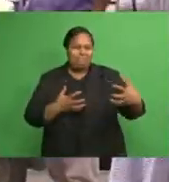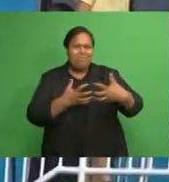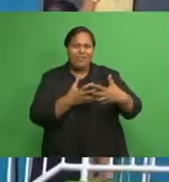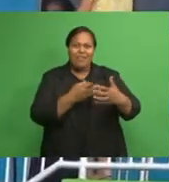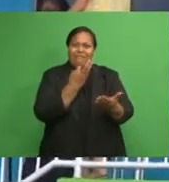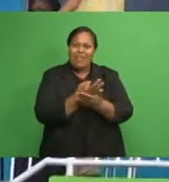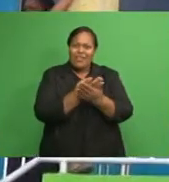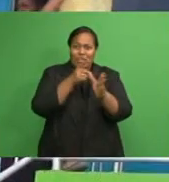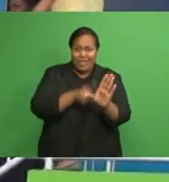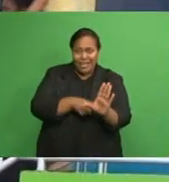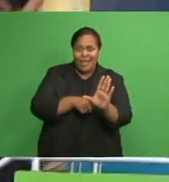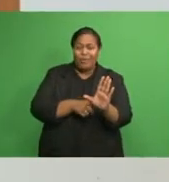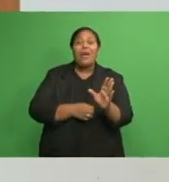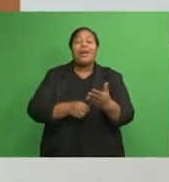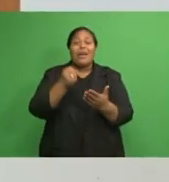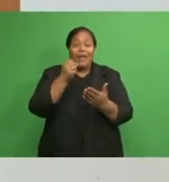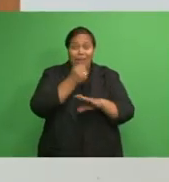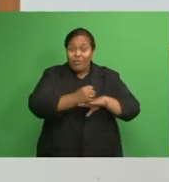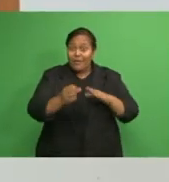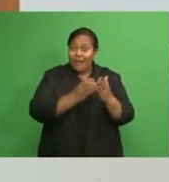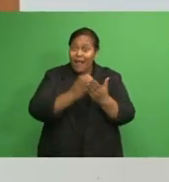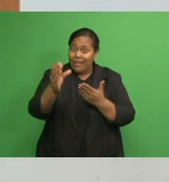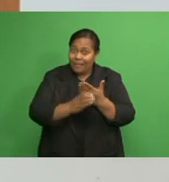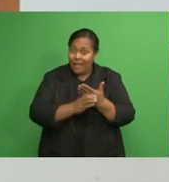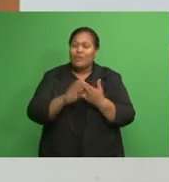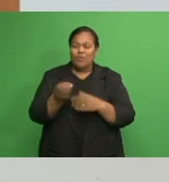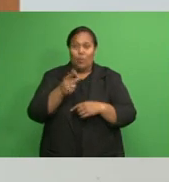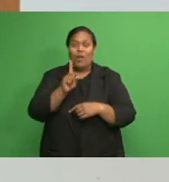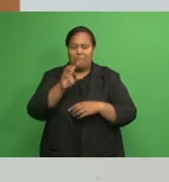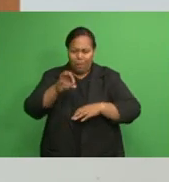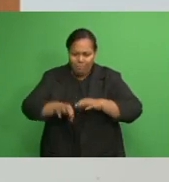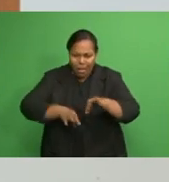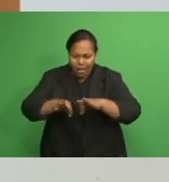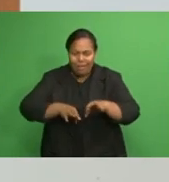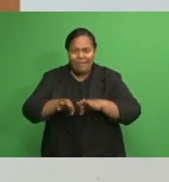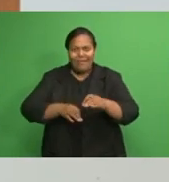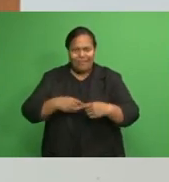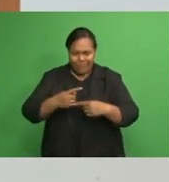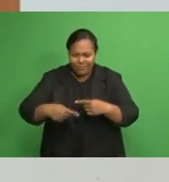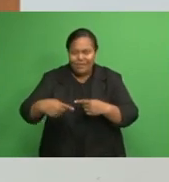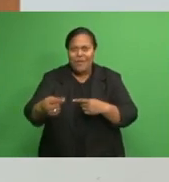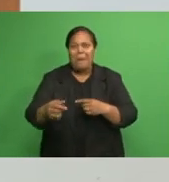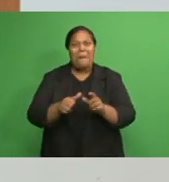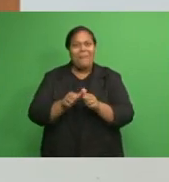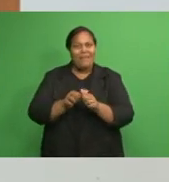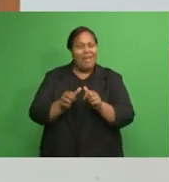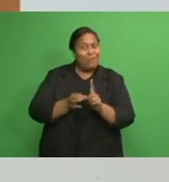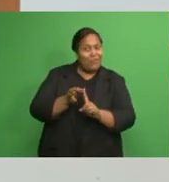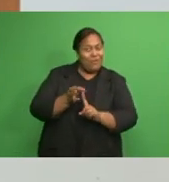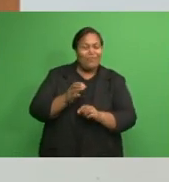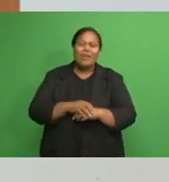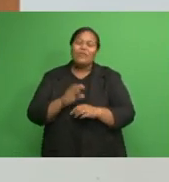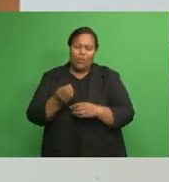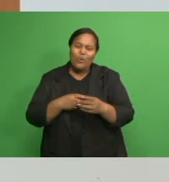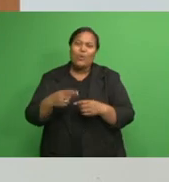with a new budget. So planning processes will be much better. So that work will continue with